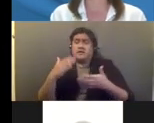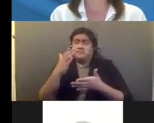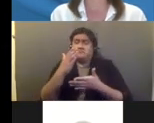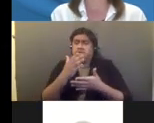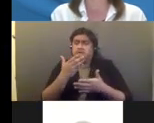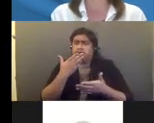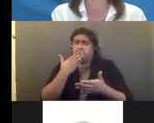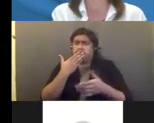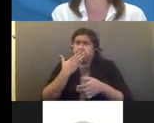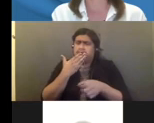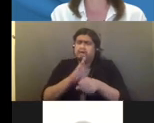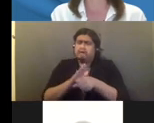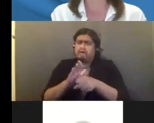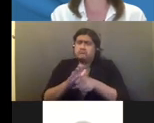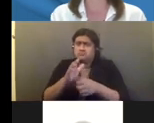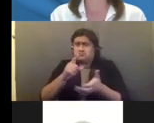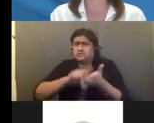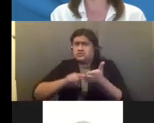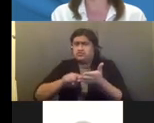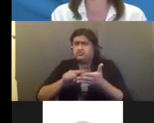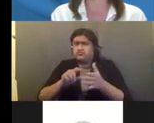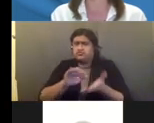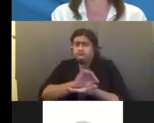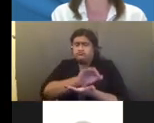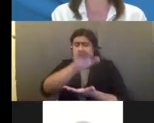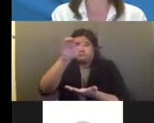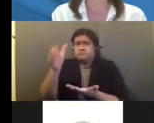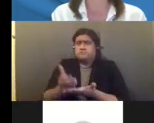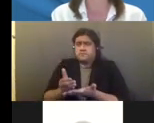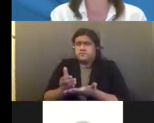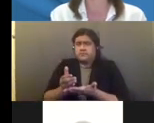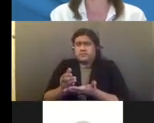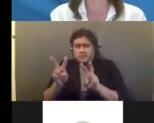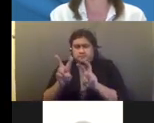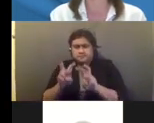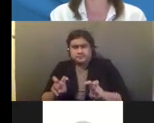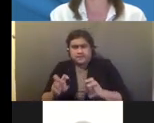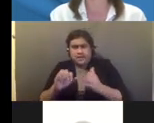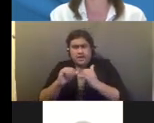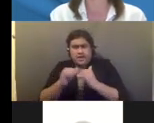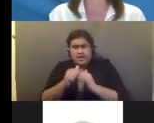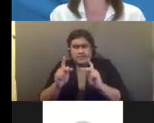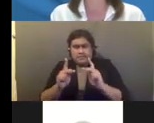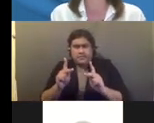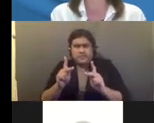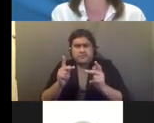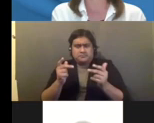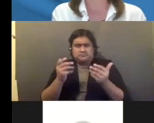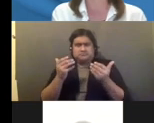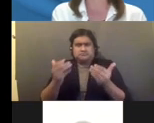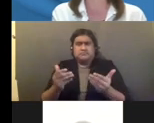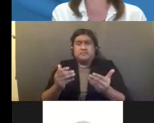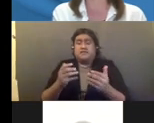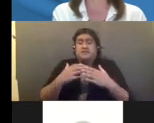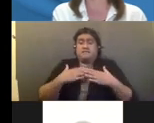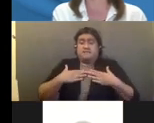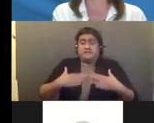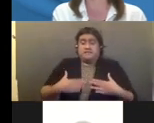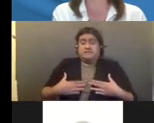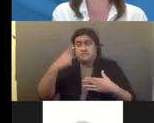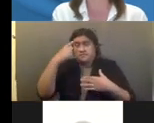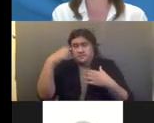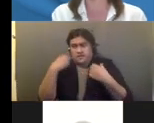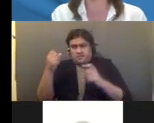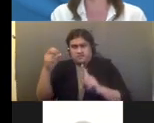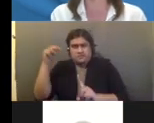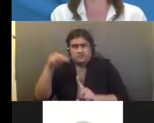outcomes of how people do from a health, both physical health and mental health standpoint, if they have a supportive family